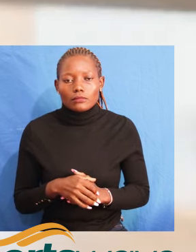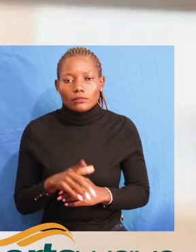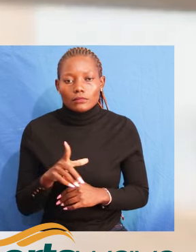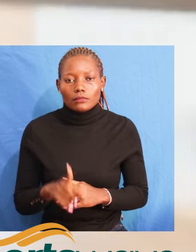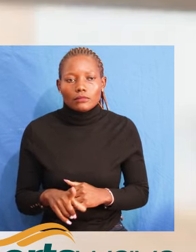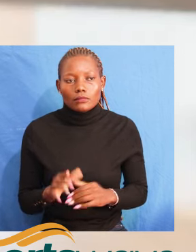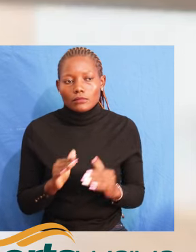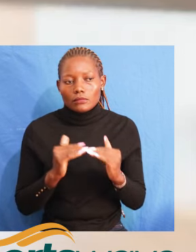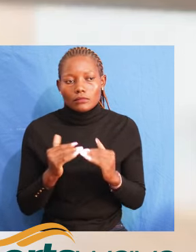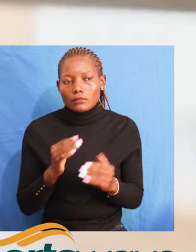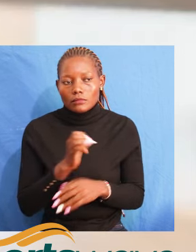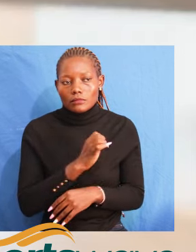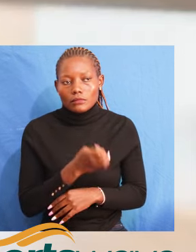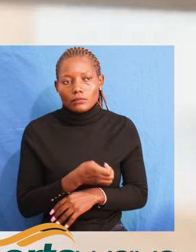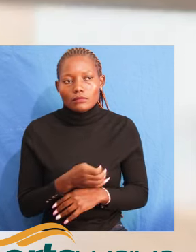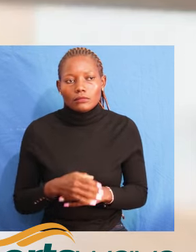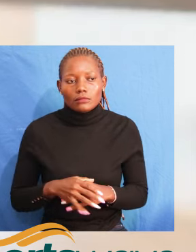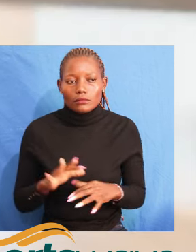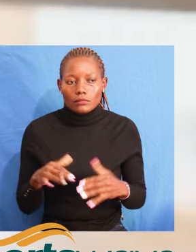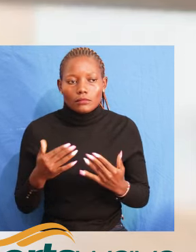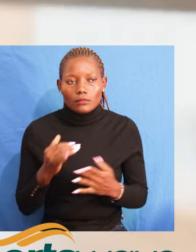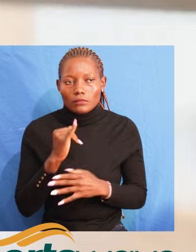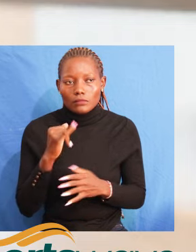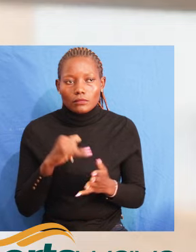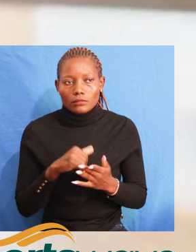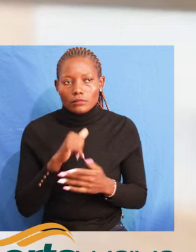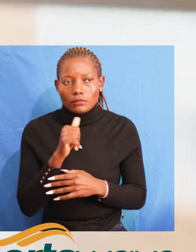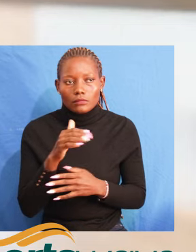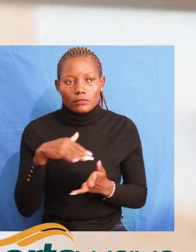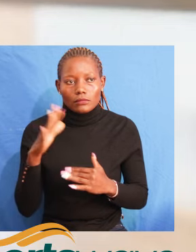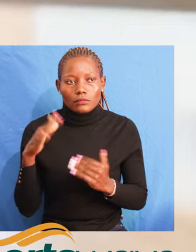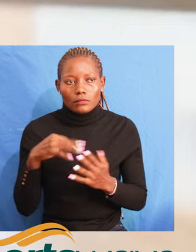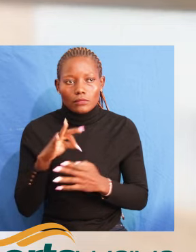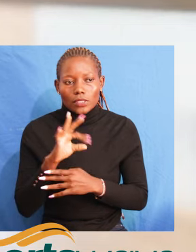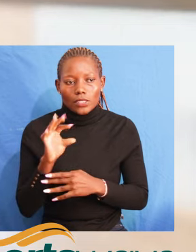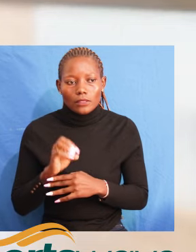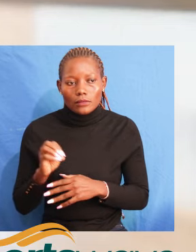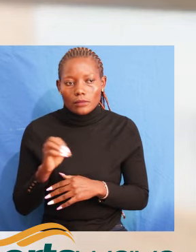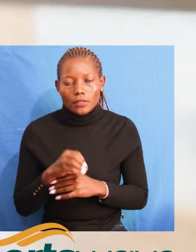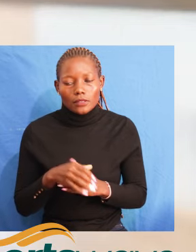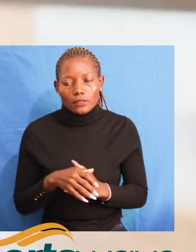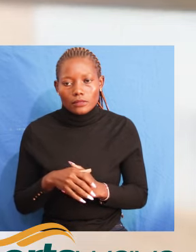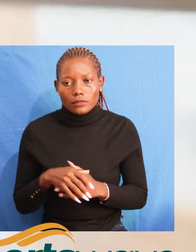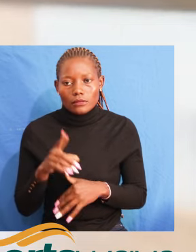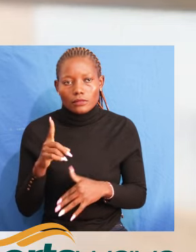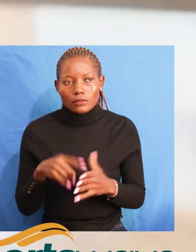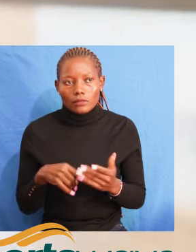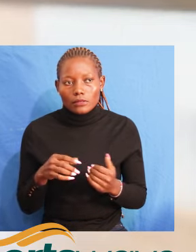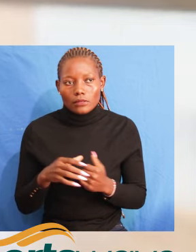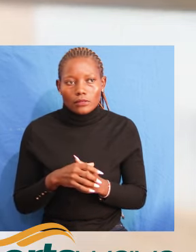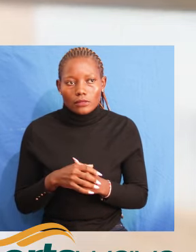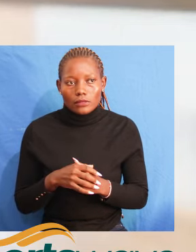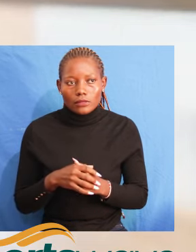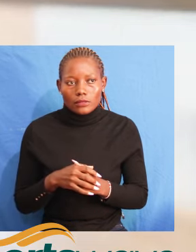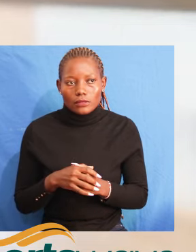So how is it not more than 3%? What is the mechanics behind